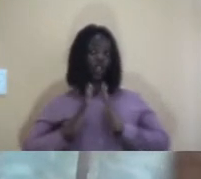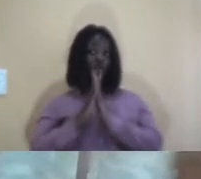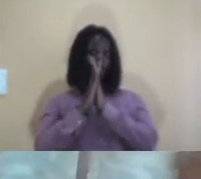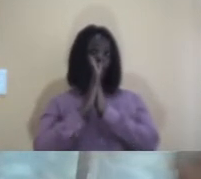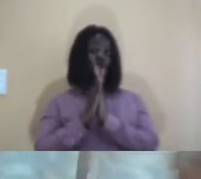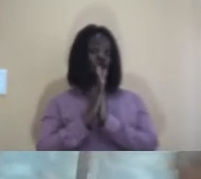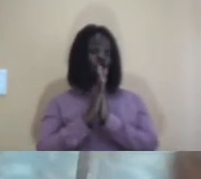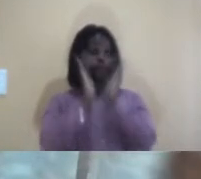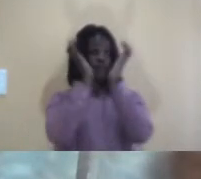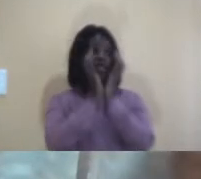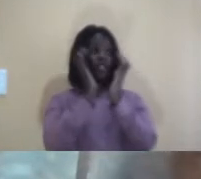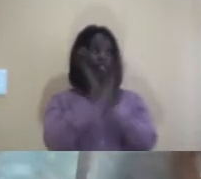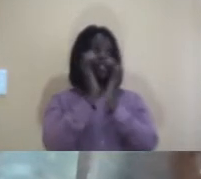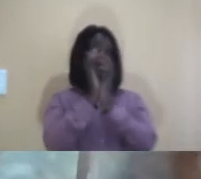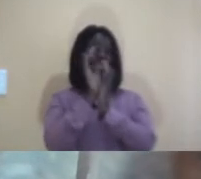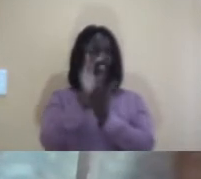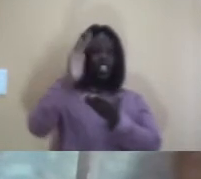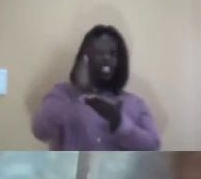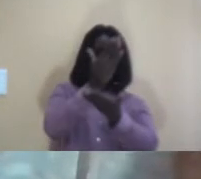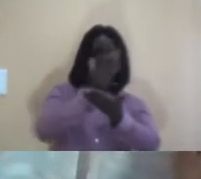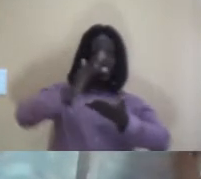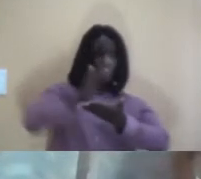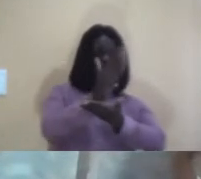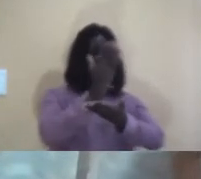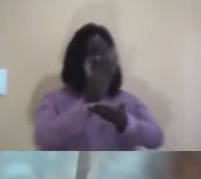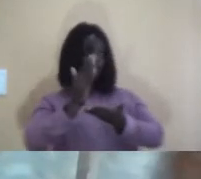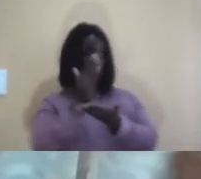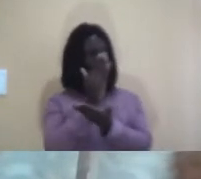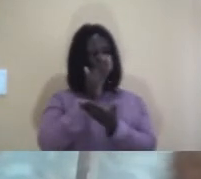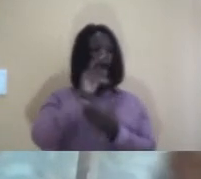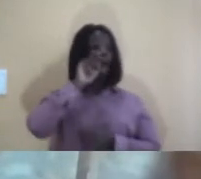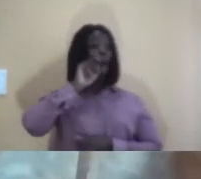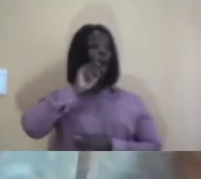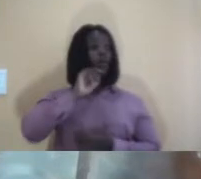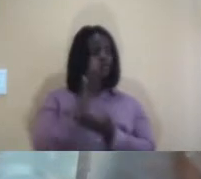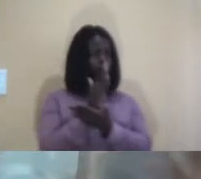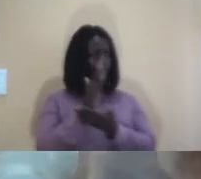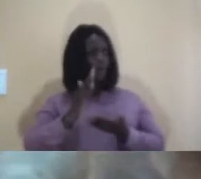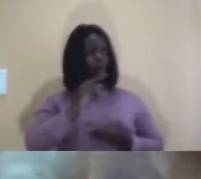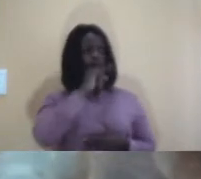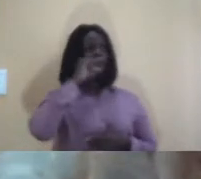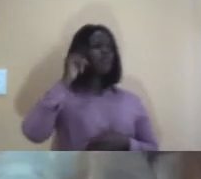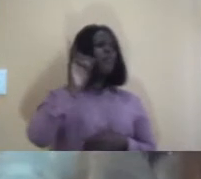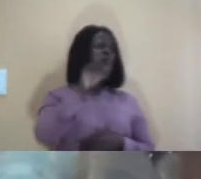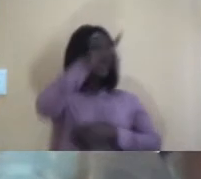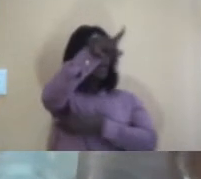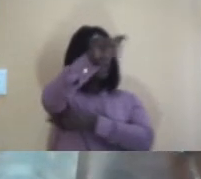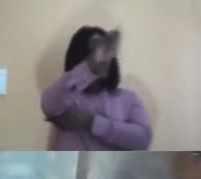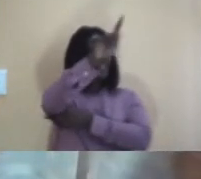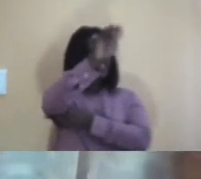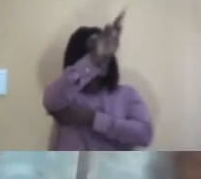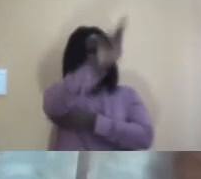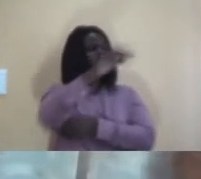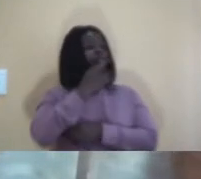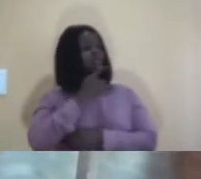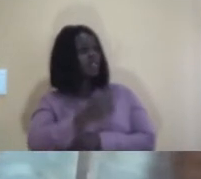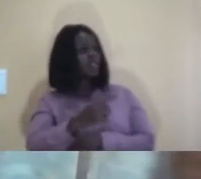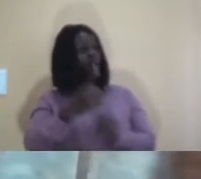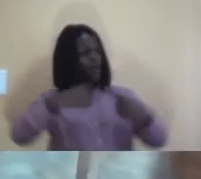singing an old song by Peter Seeger. I quote the song, "We